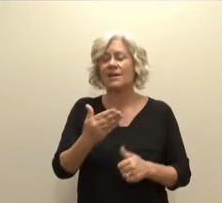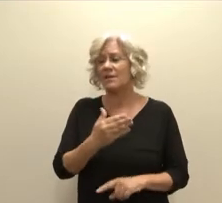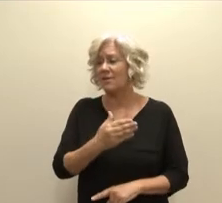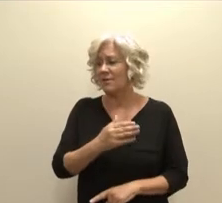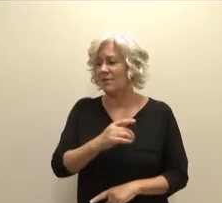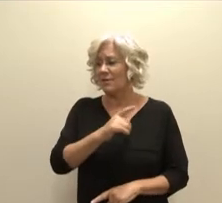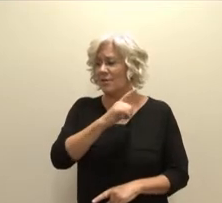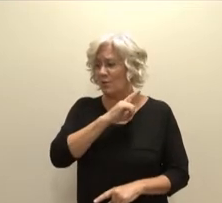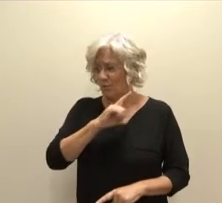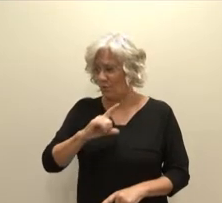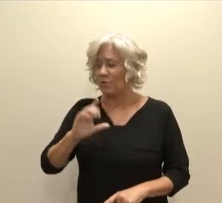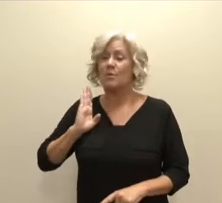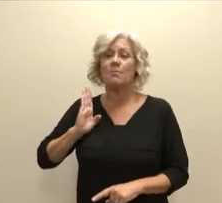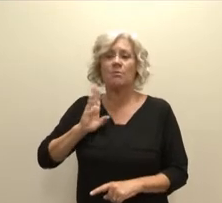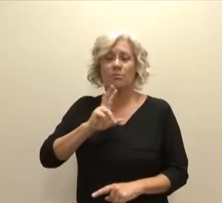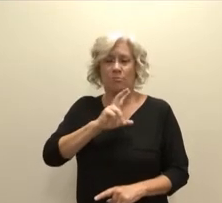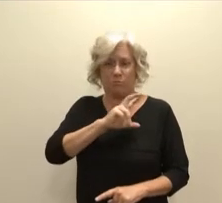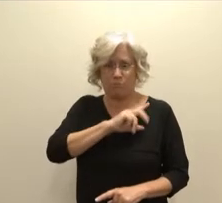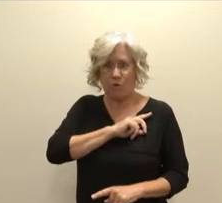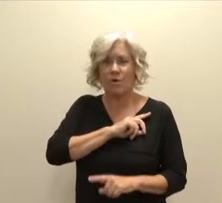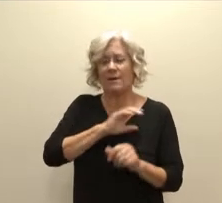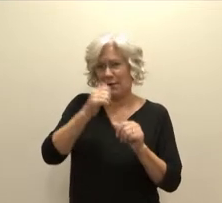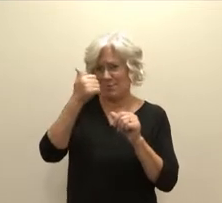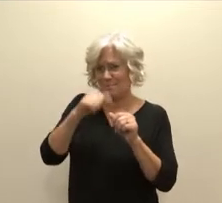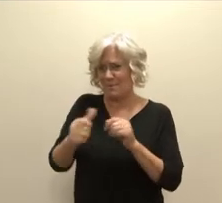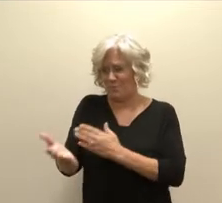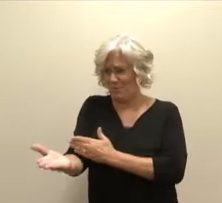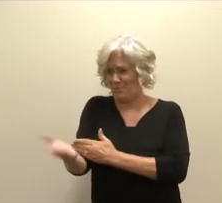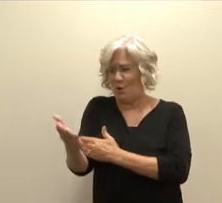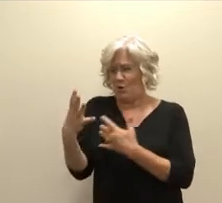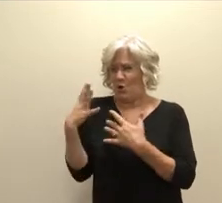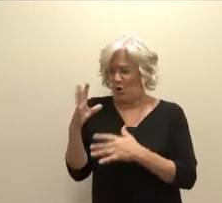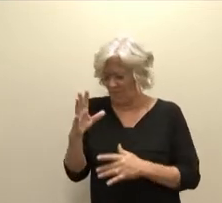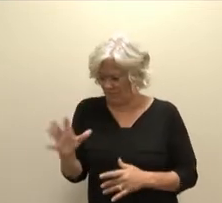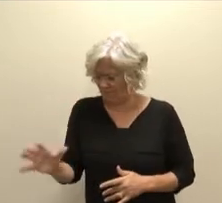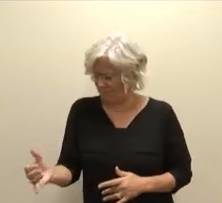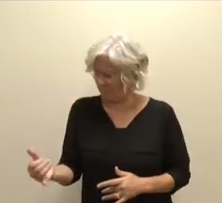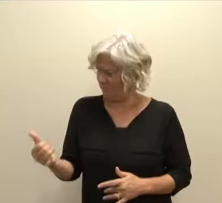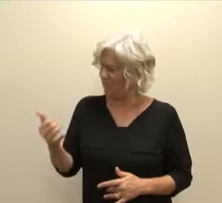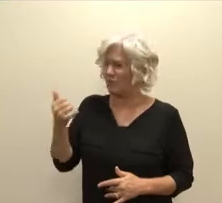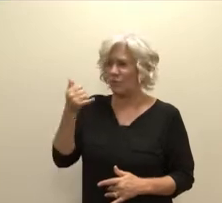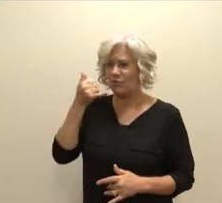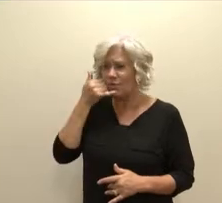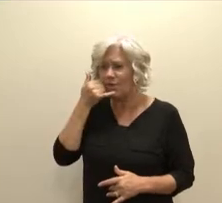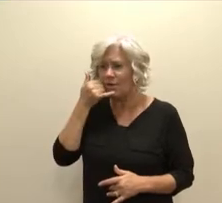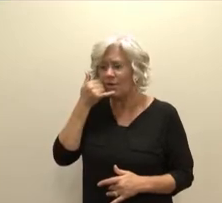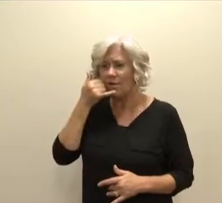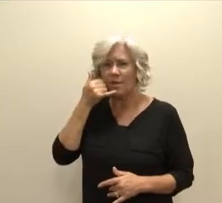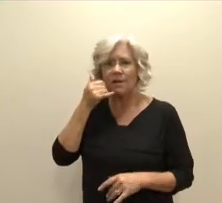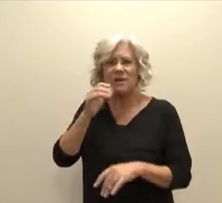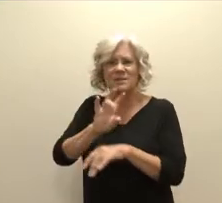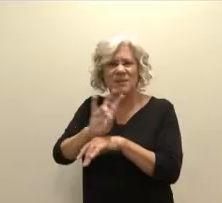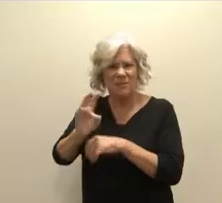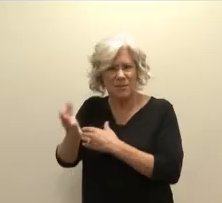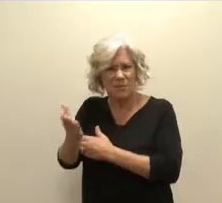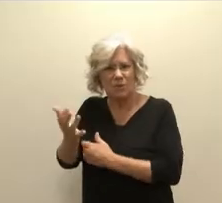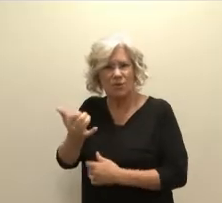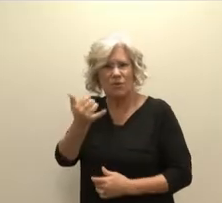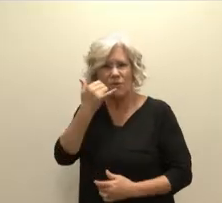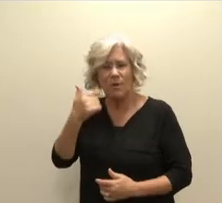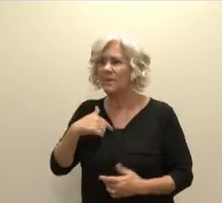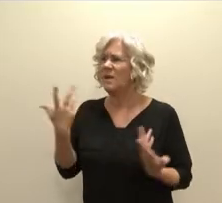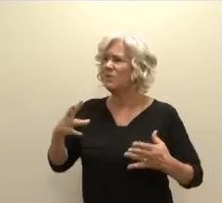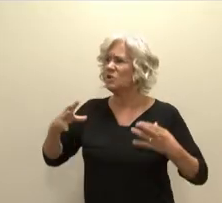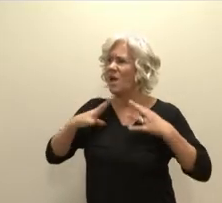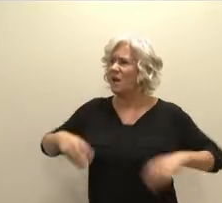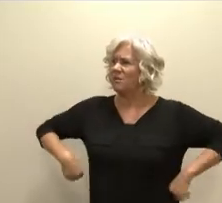was a very early morning call. I thought I was dreaming when they would call my phone at 7 o'clock in the morning when you're retired. I